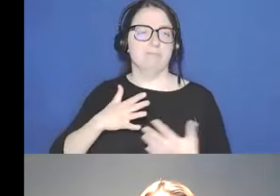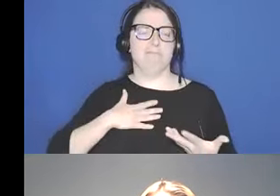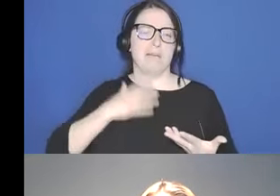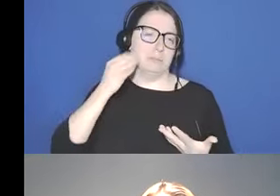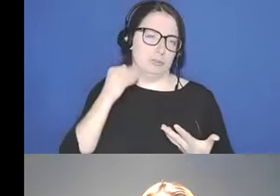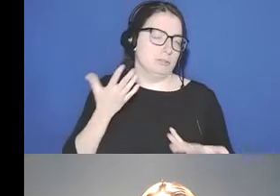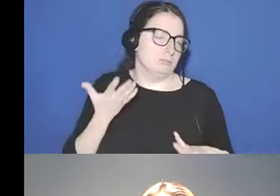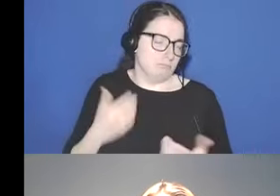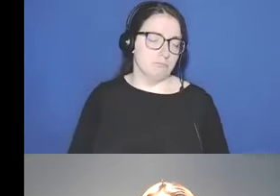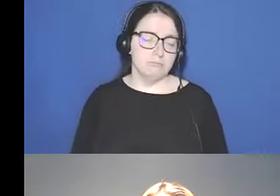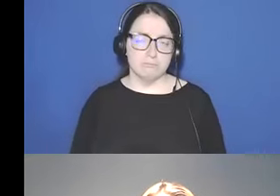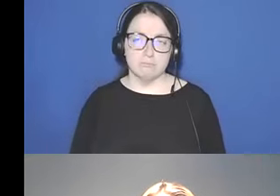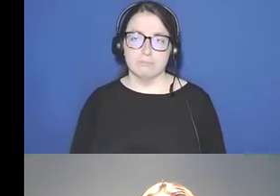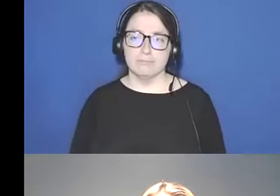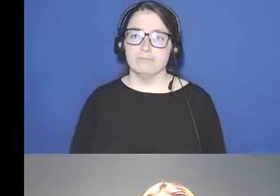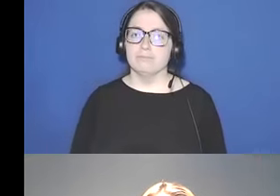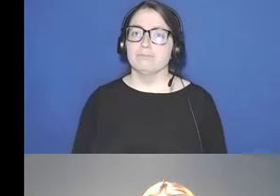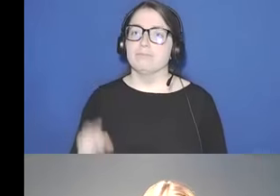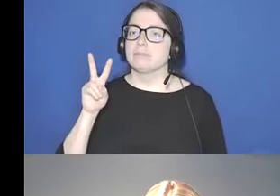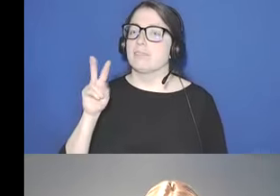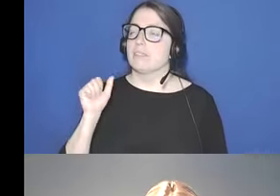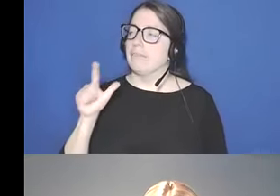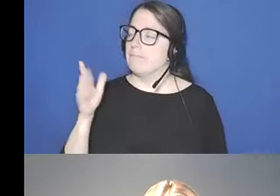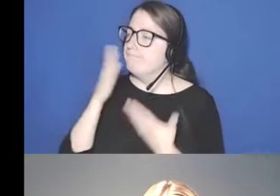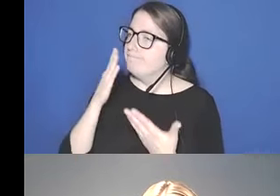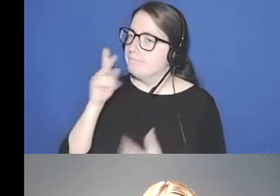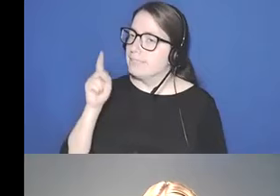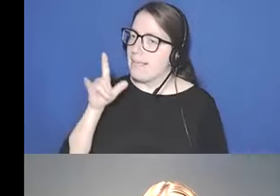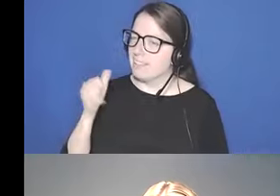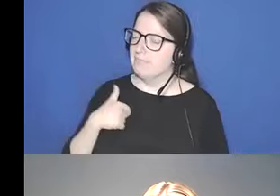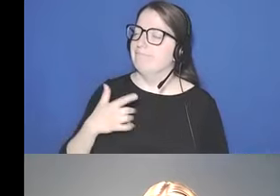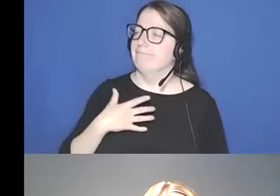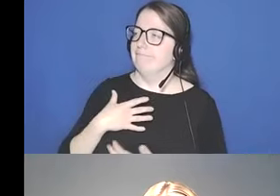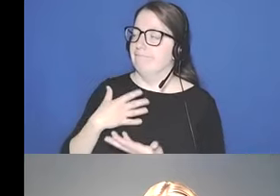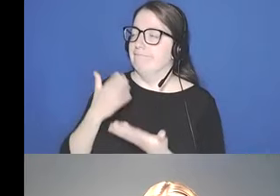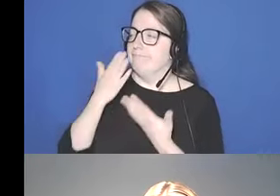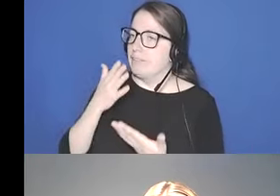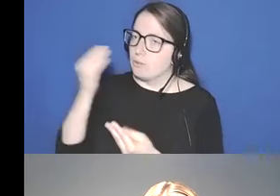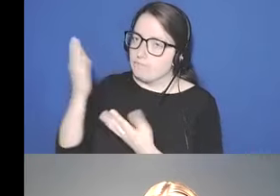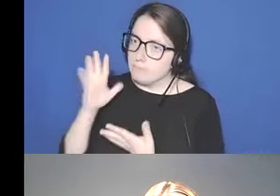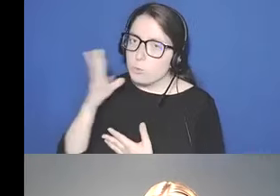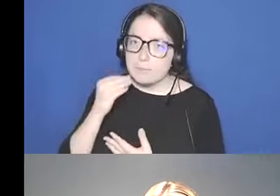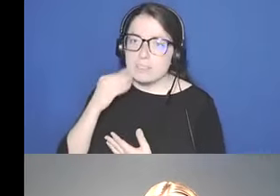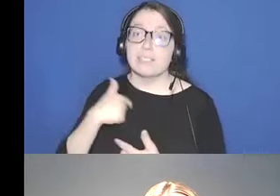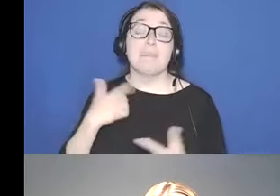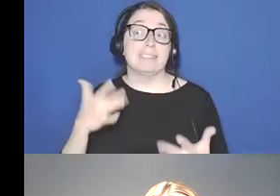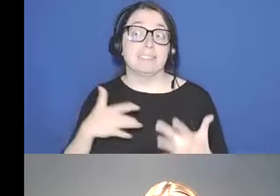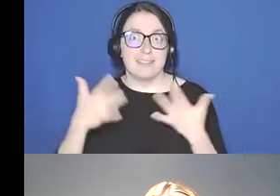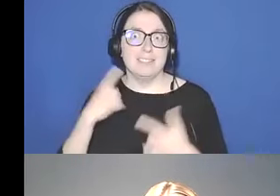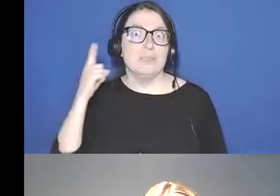Thanks so much, Kelly. Definitely helpful to hear your experience. And I'm excited to learn too about Medicaid